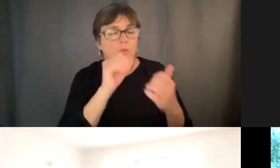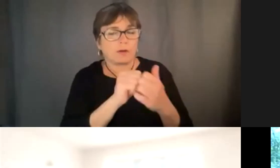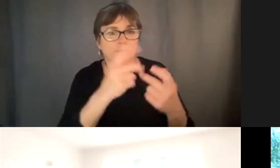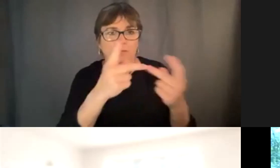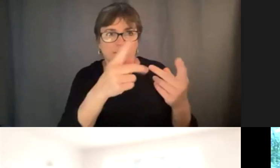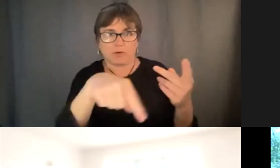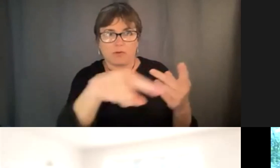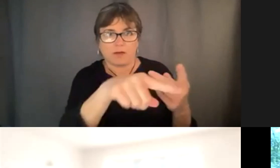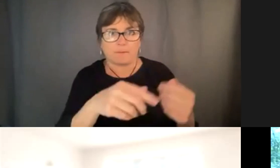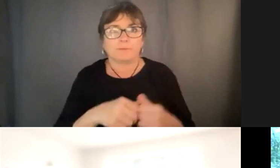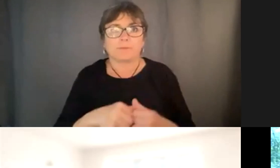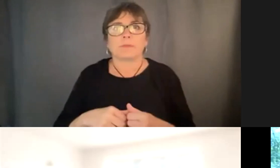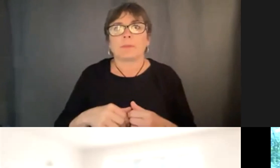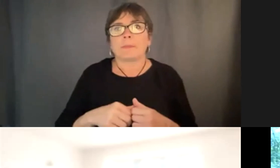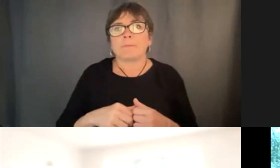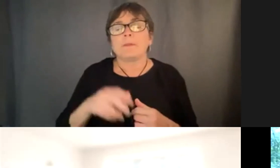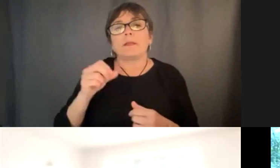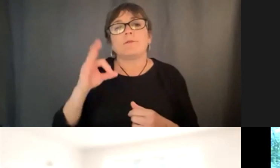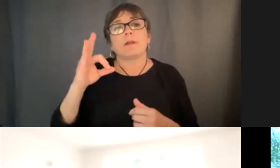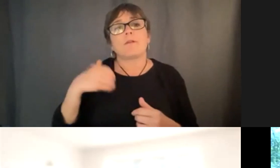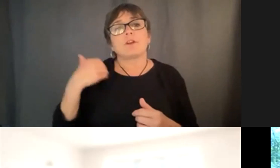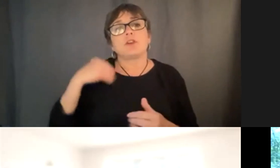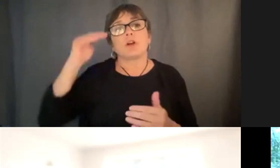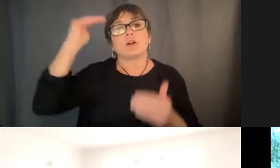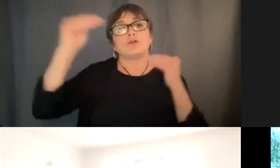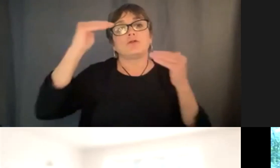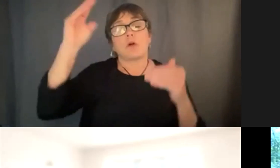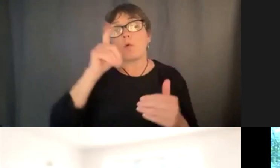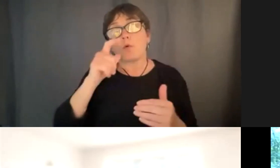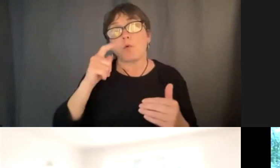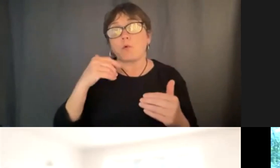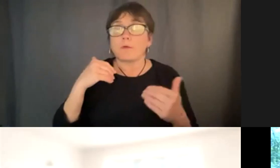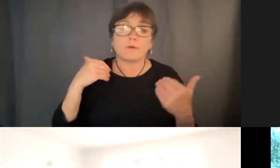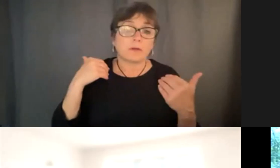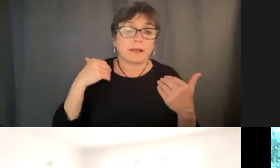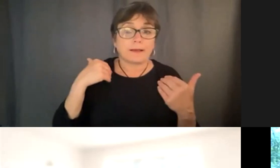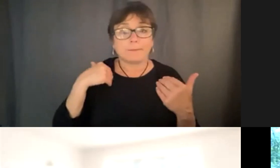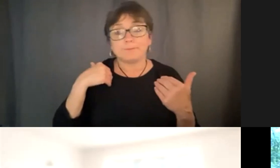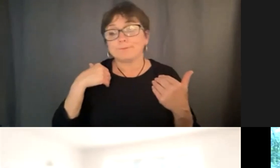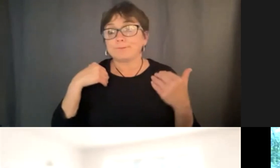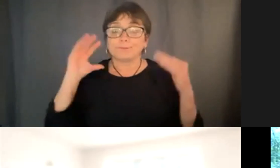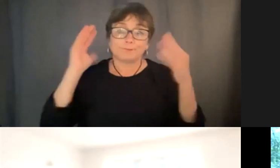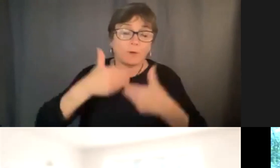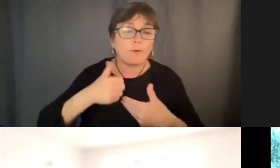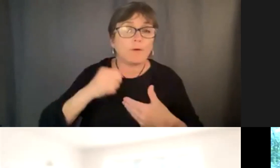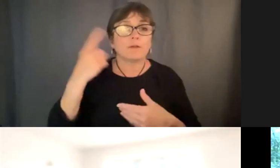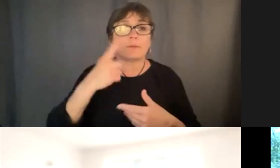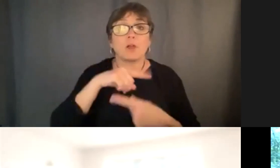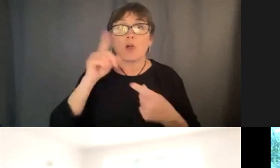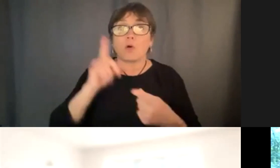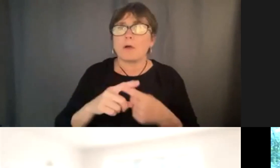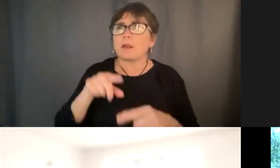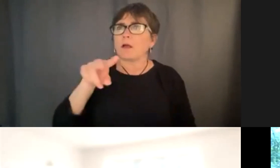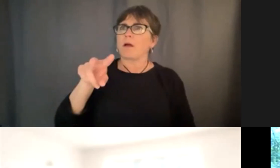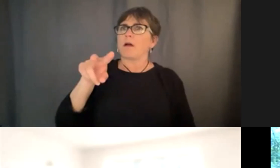when a young adult who's living on the spectrum sees someone else who's like them, it resonates. When they have a learning disability and they